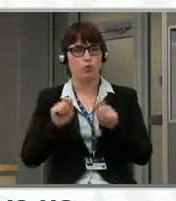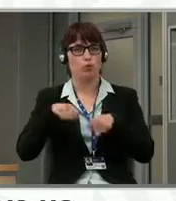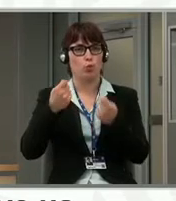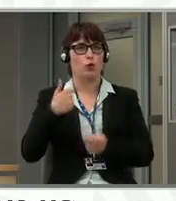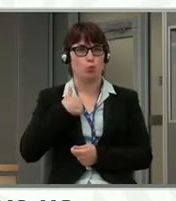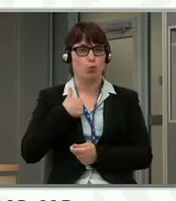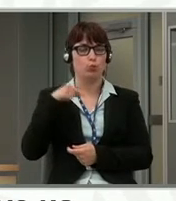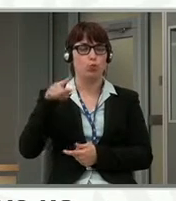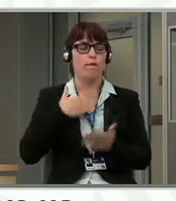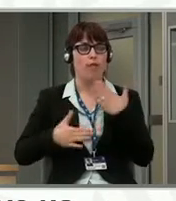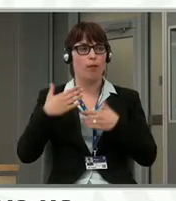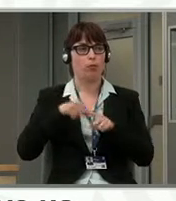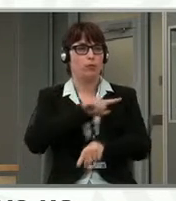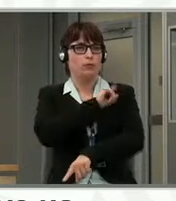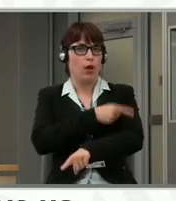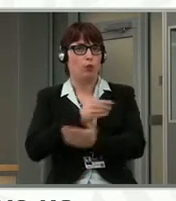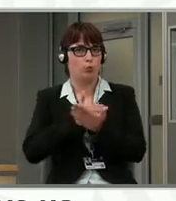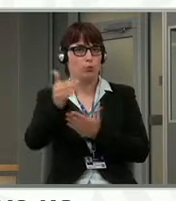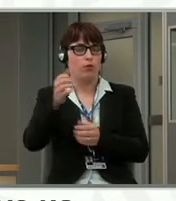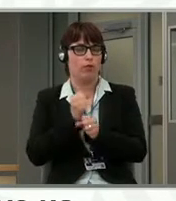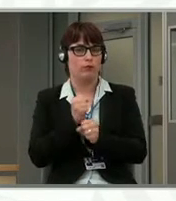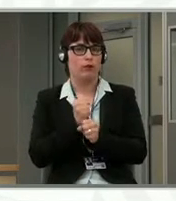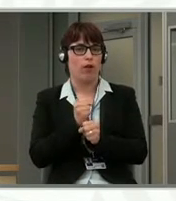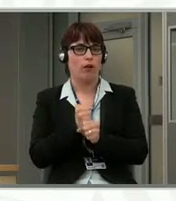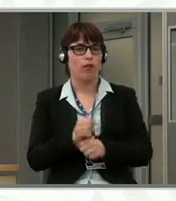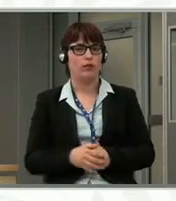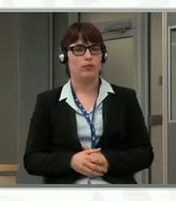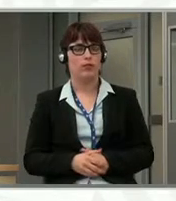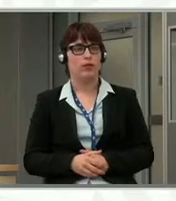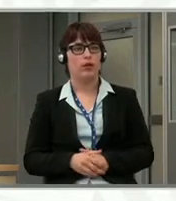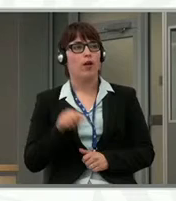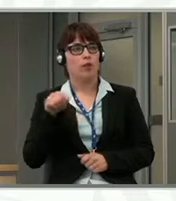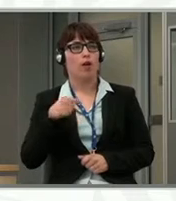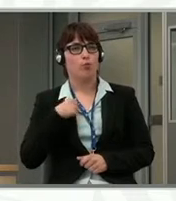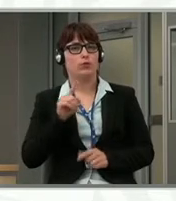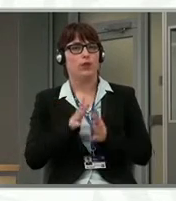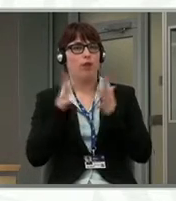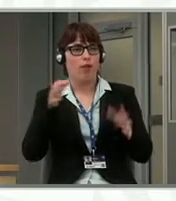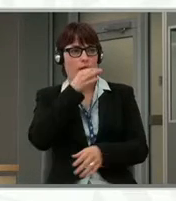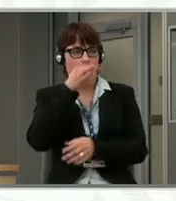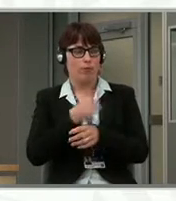on. And it's a big responsibility for us.